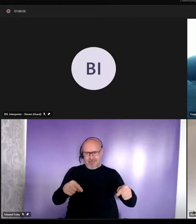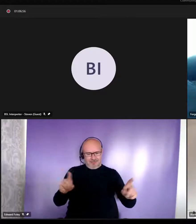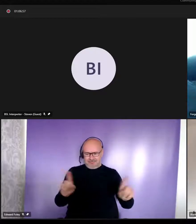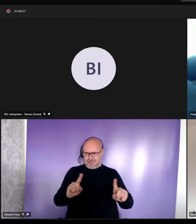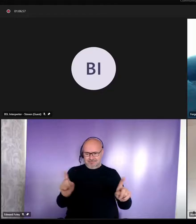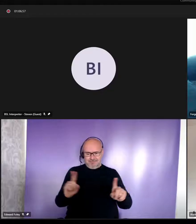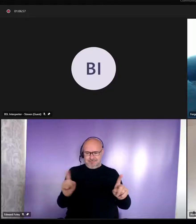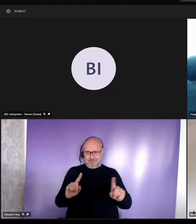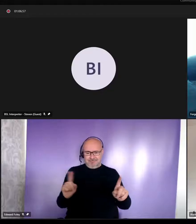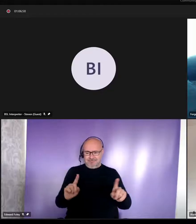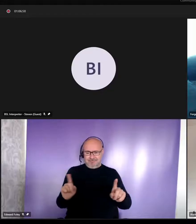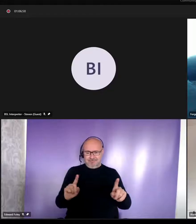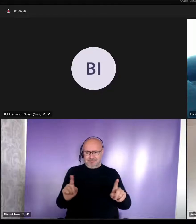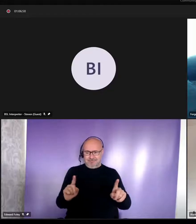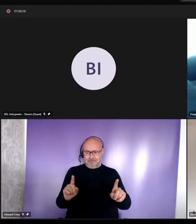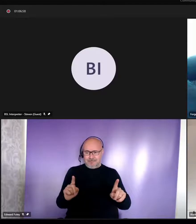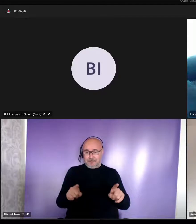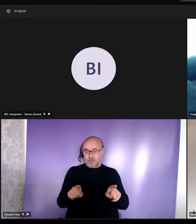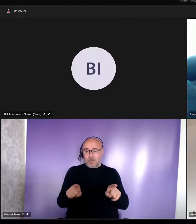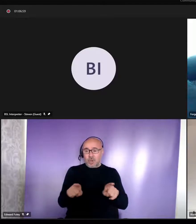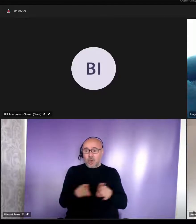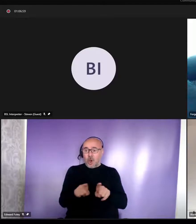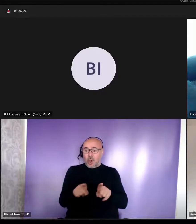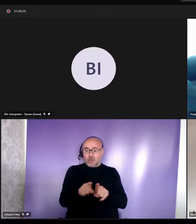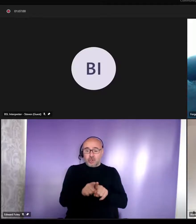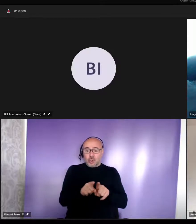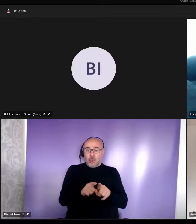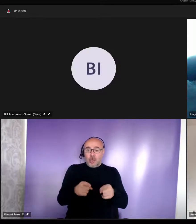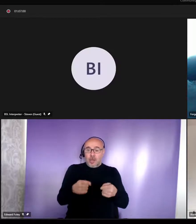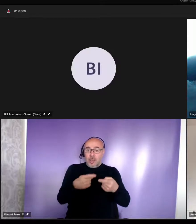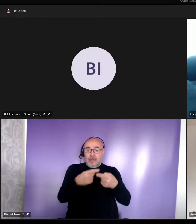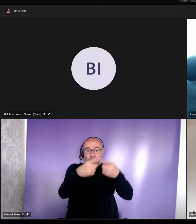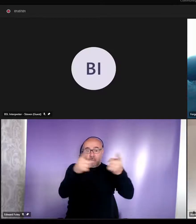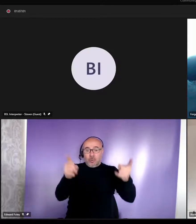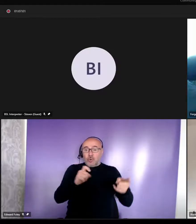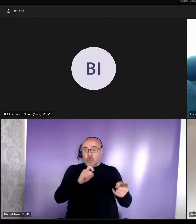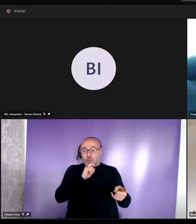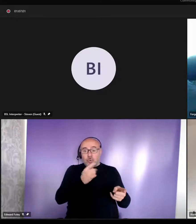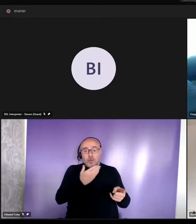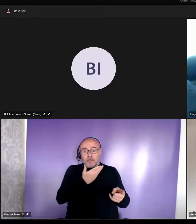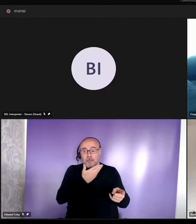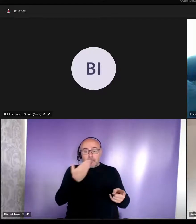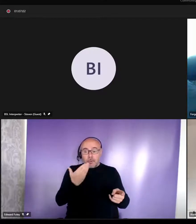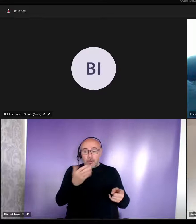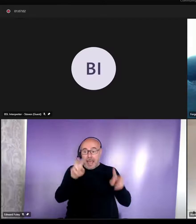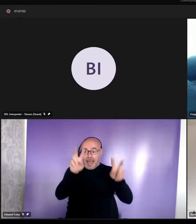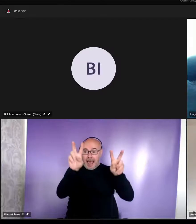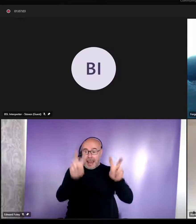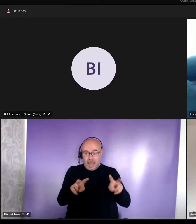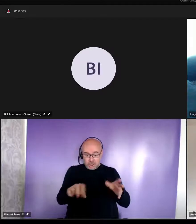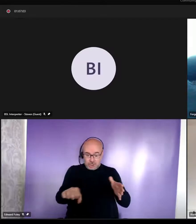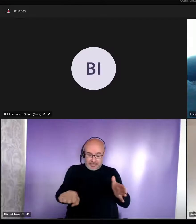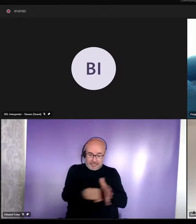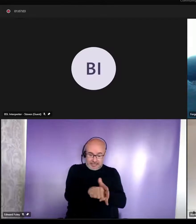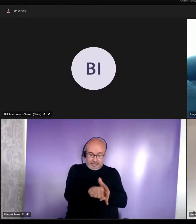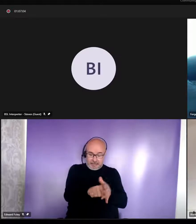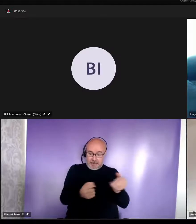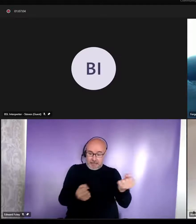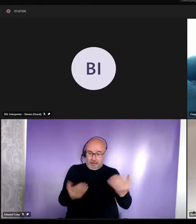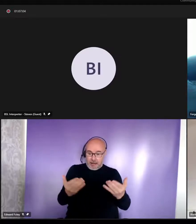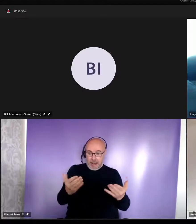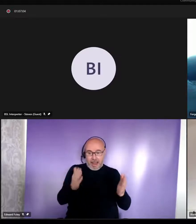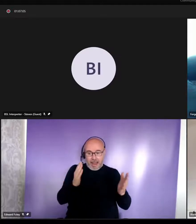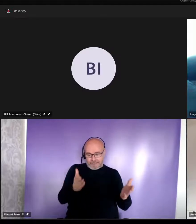that. And people that haven't got that kind of vehicle obviously have to go and buy their petrol or their diesel. And at the